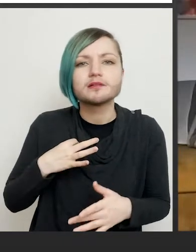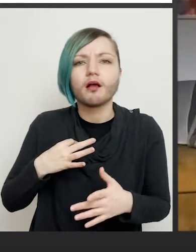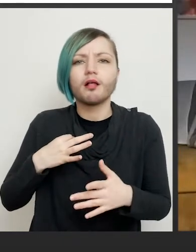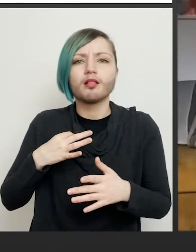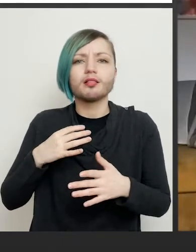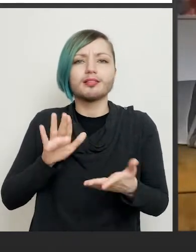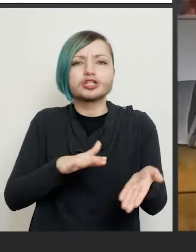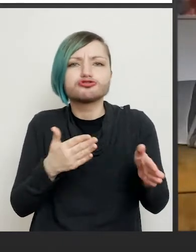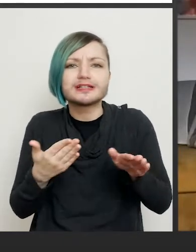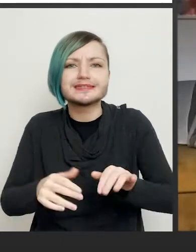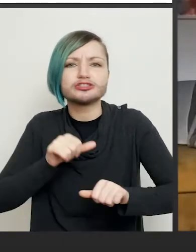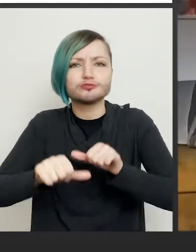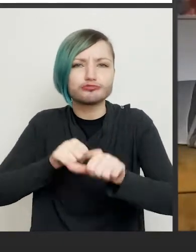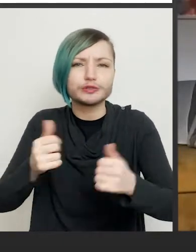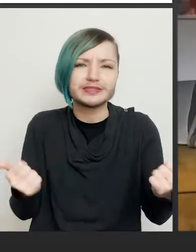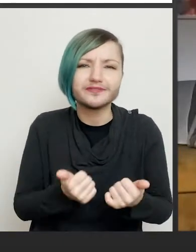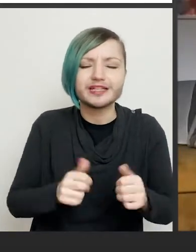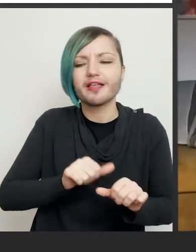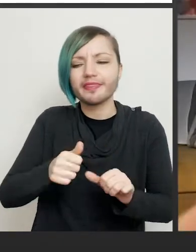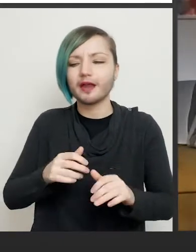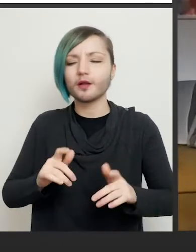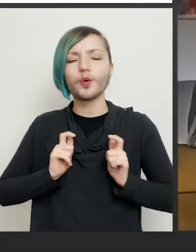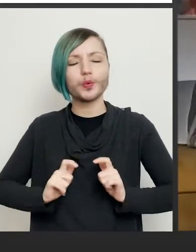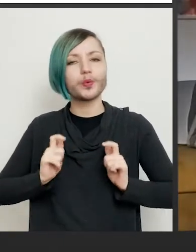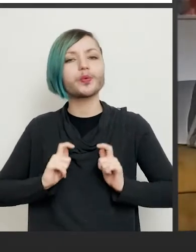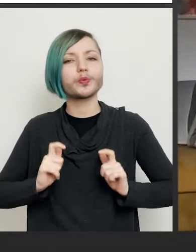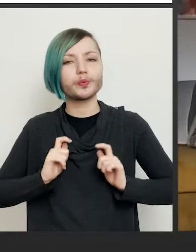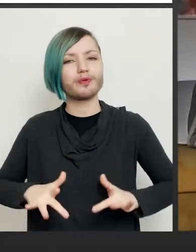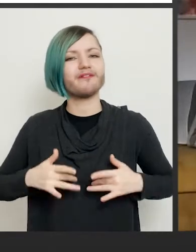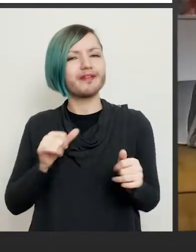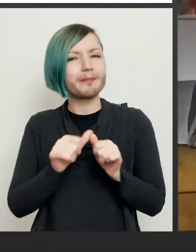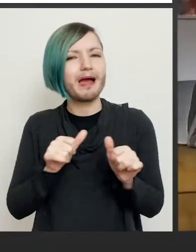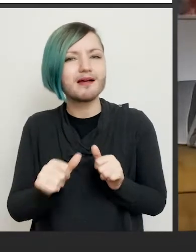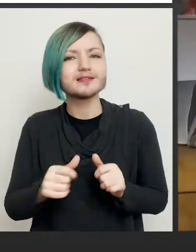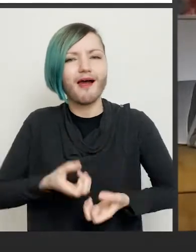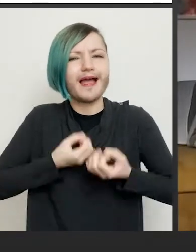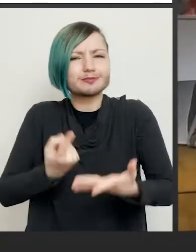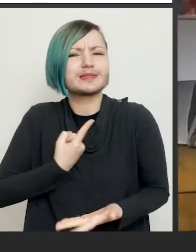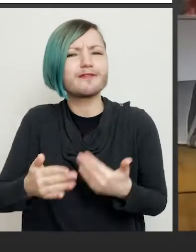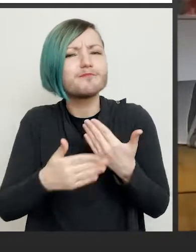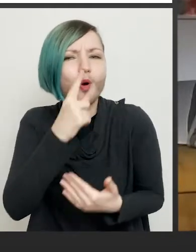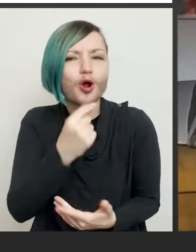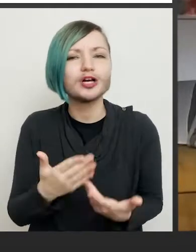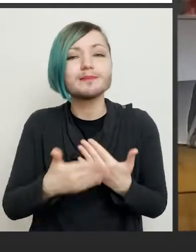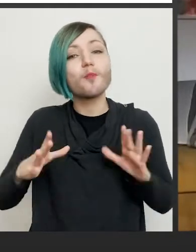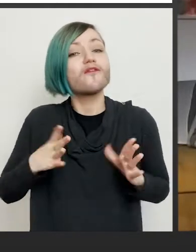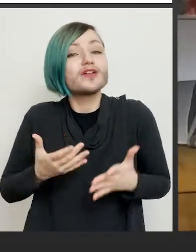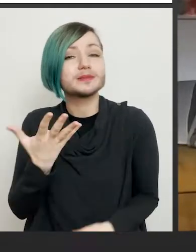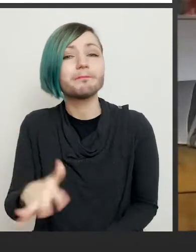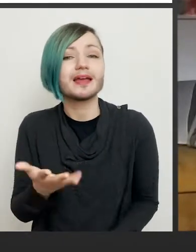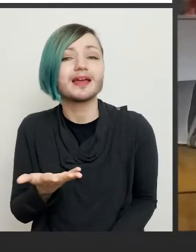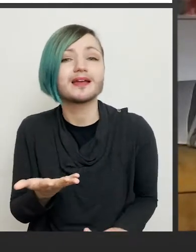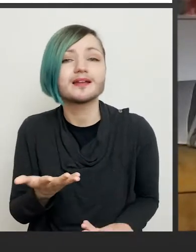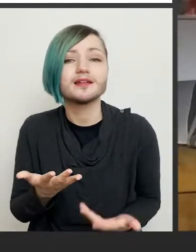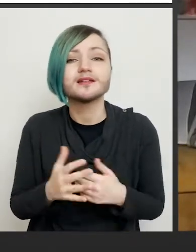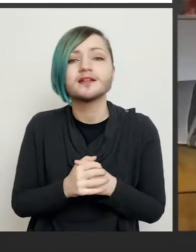I really started to feel a lot better about myself. And that's when I really could start to express myself a bit more and a bit more freely, really. So, it